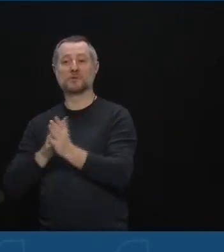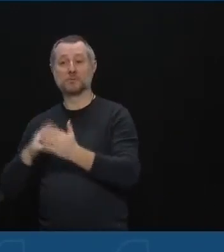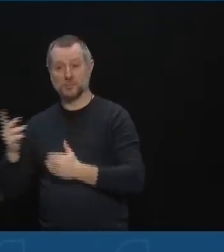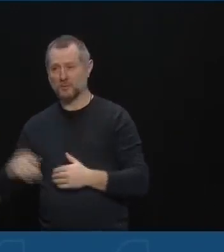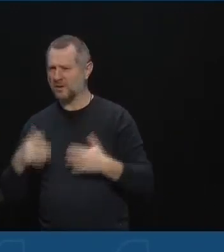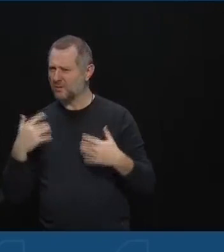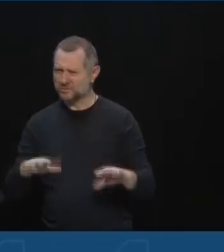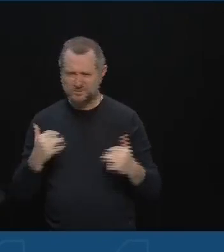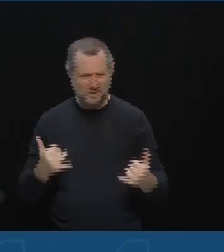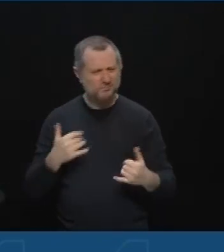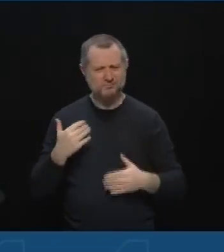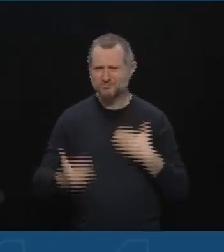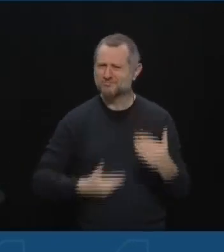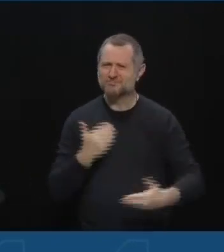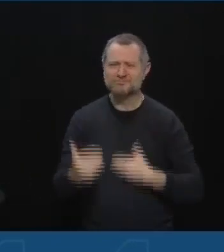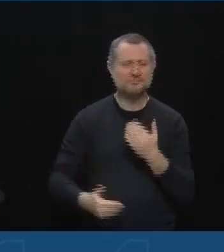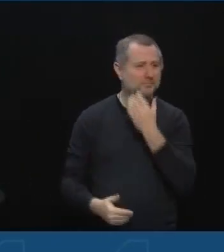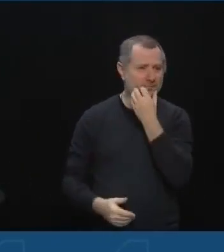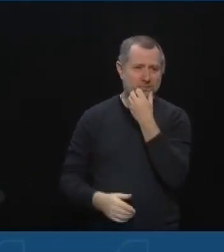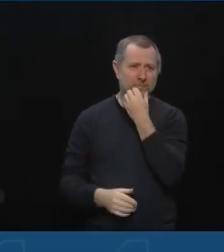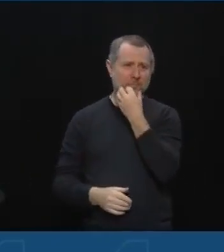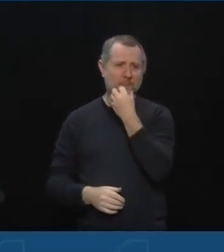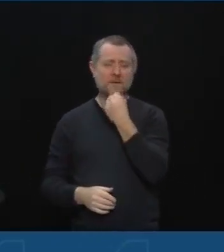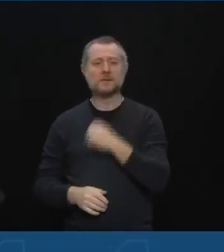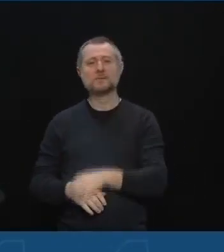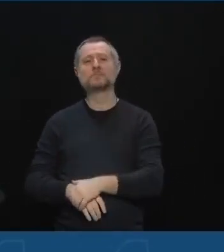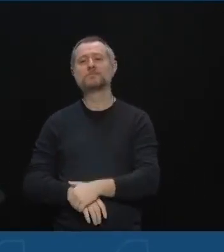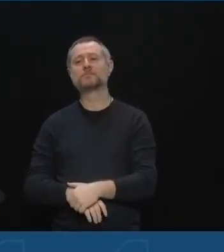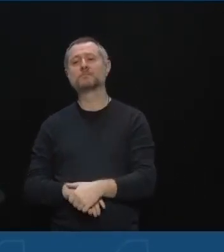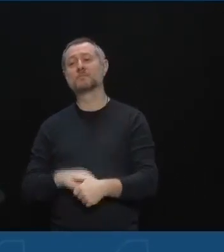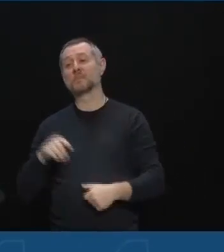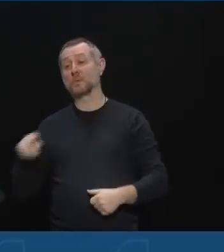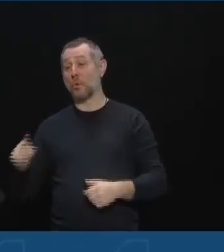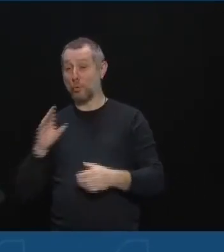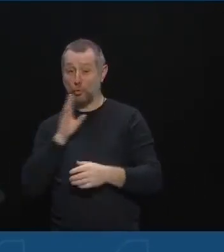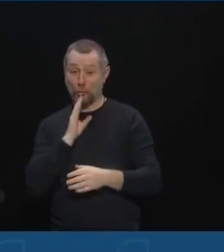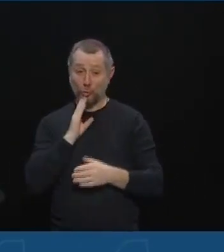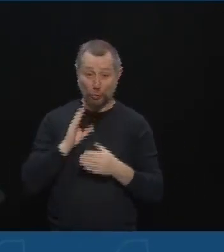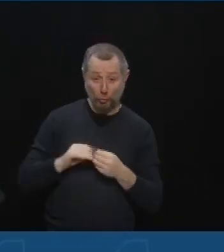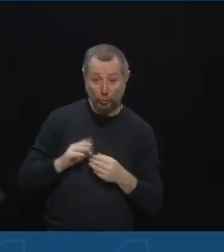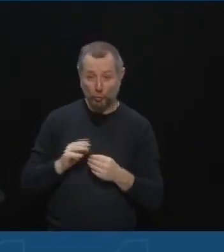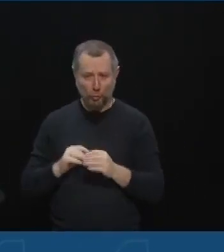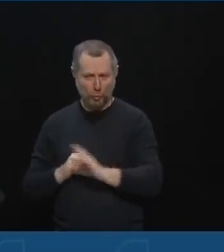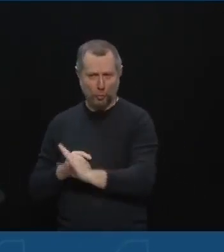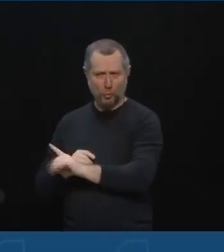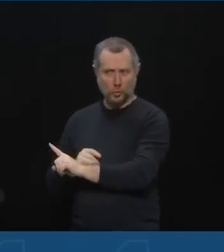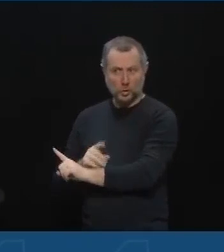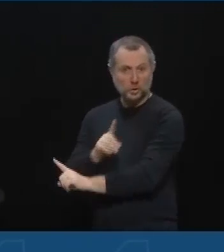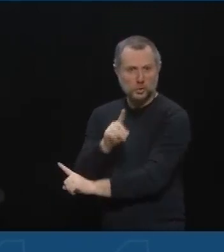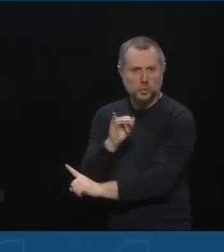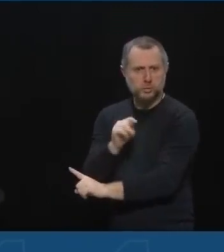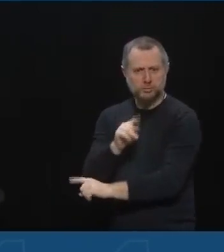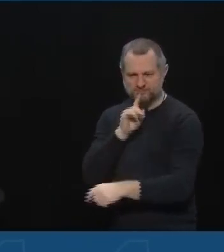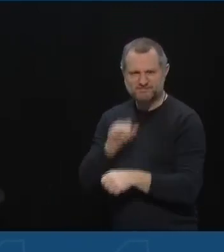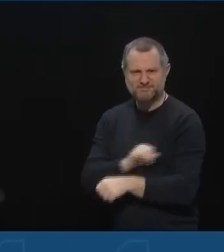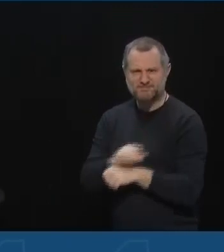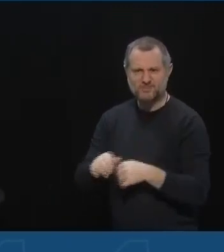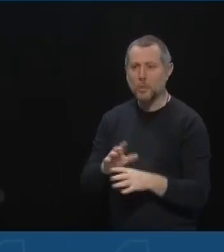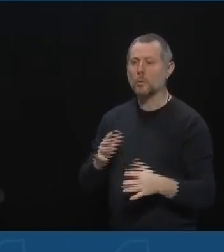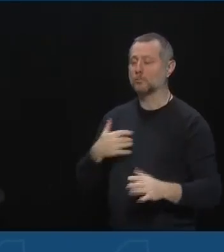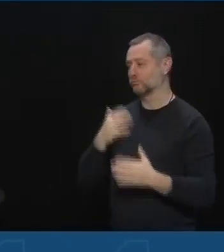are moving forward. So she has not only spoke about it, she has delivered it, and I am so grateful for her